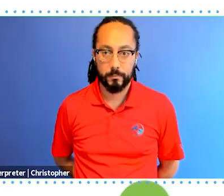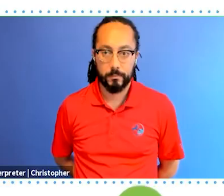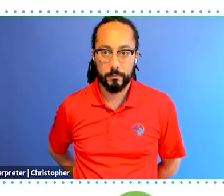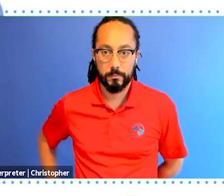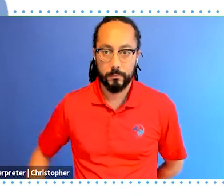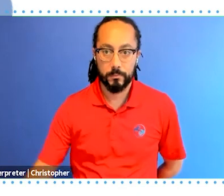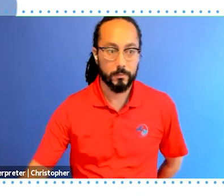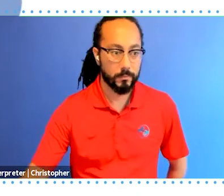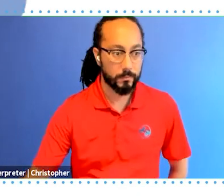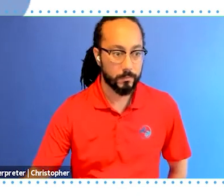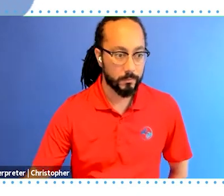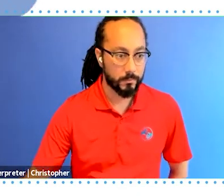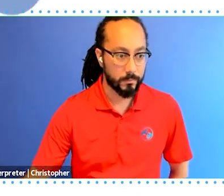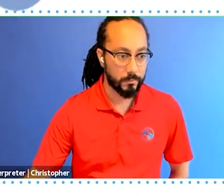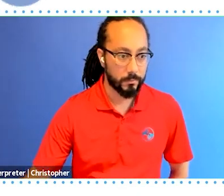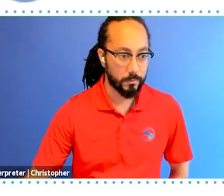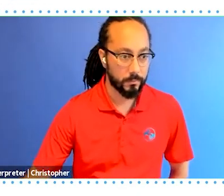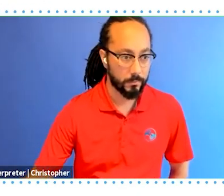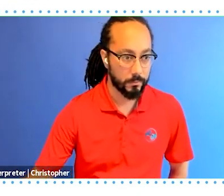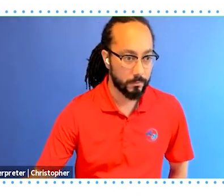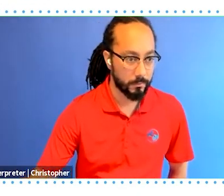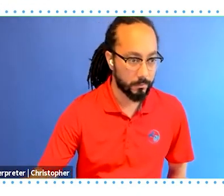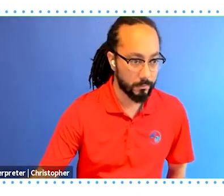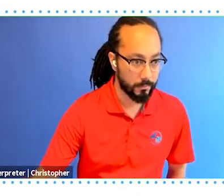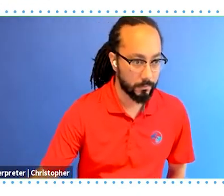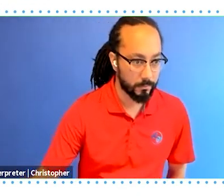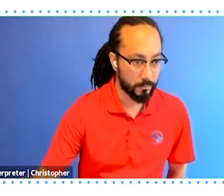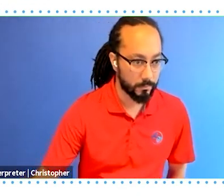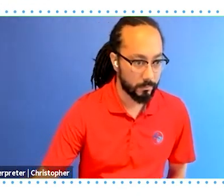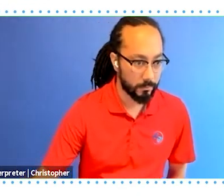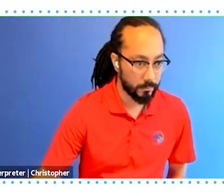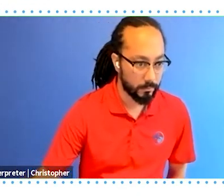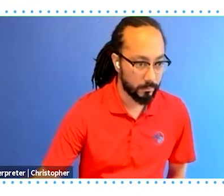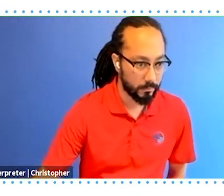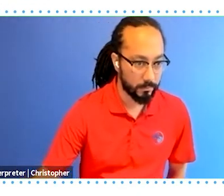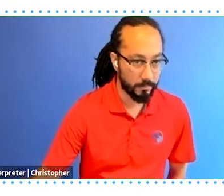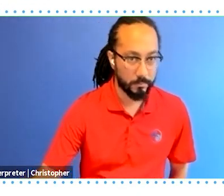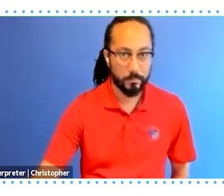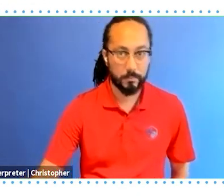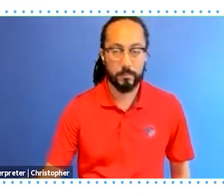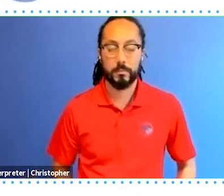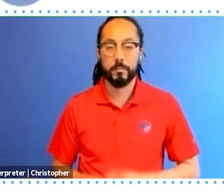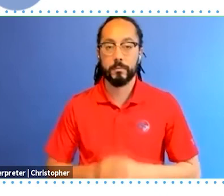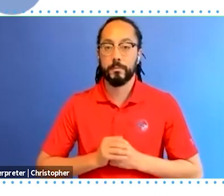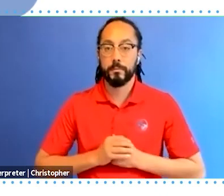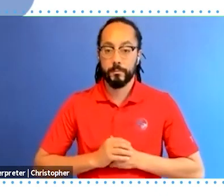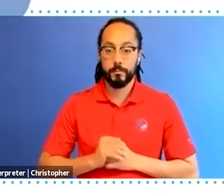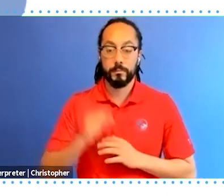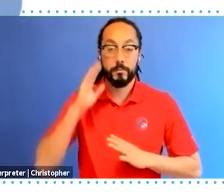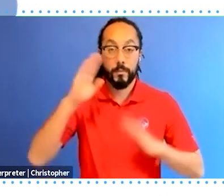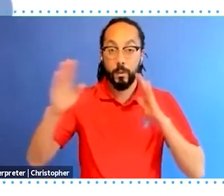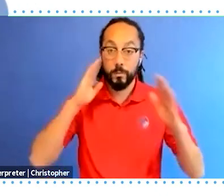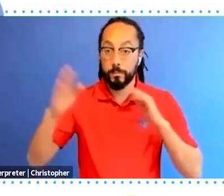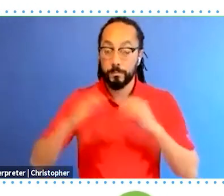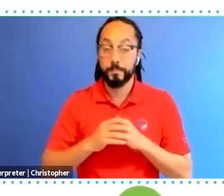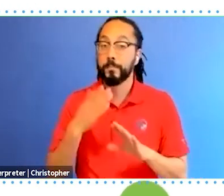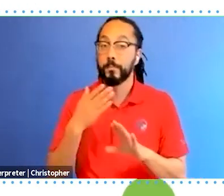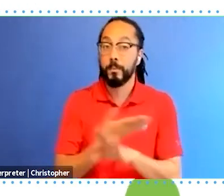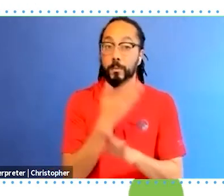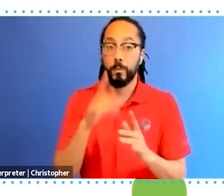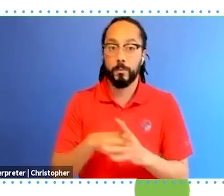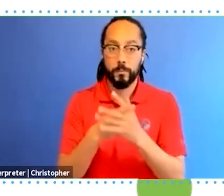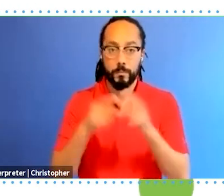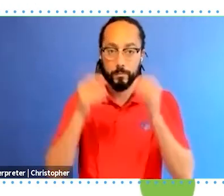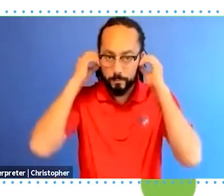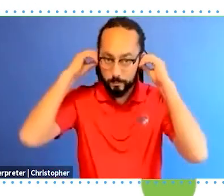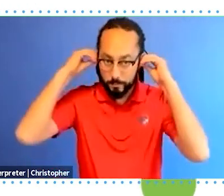Hello and welcome everyone. I'm Aubrey Reeves, CEO of Business and Arts. Before we begin, I'd first like to take